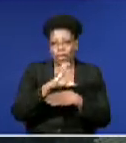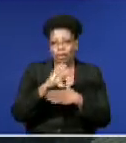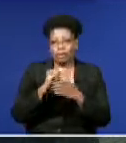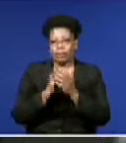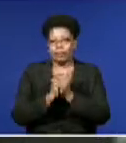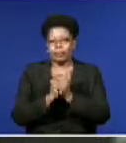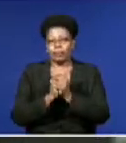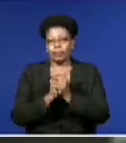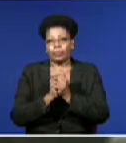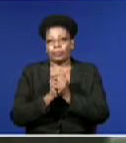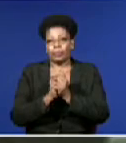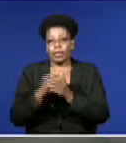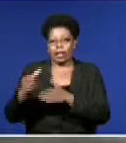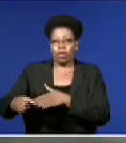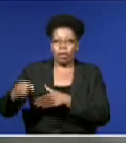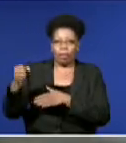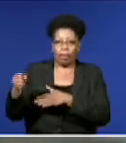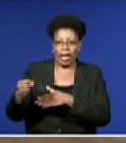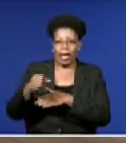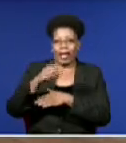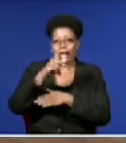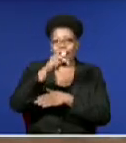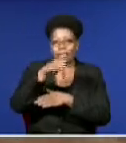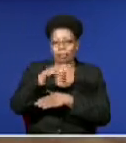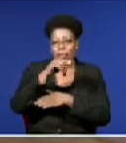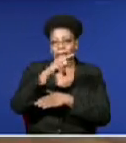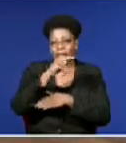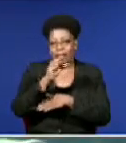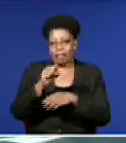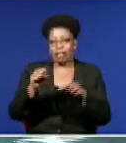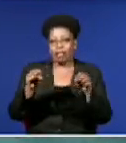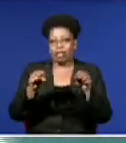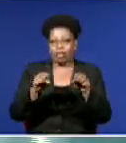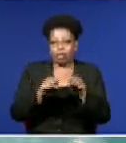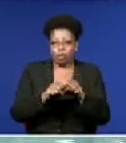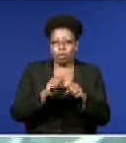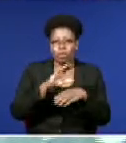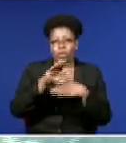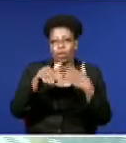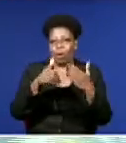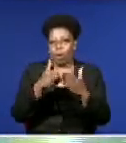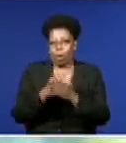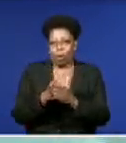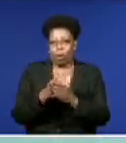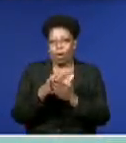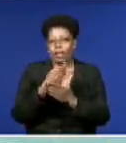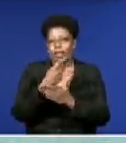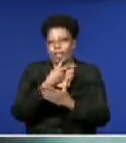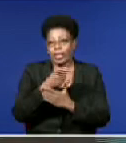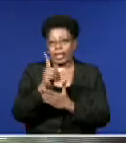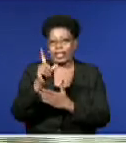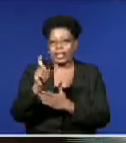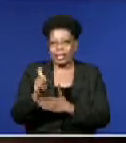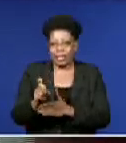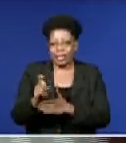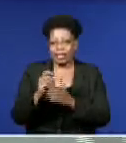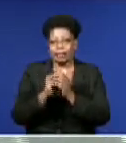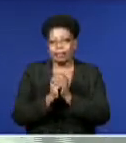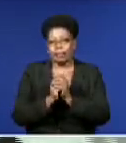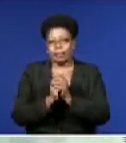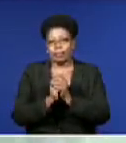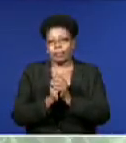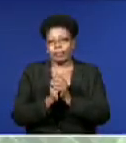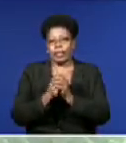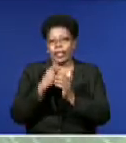Roaming and crew. Bags, pins, shoes, and all, everything the athlete may need. First of all, you know, we need